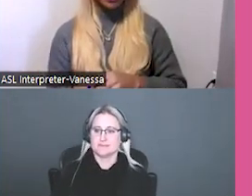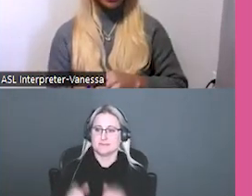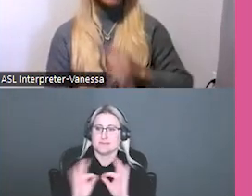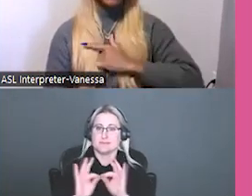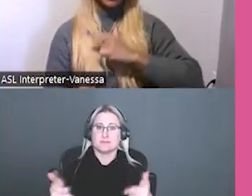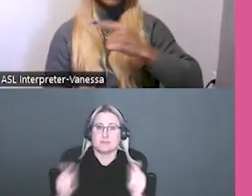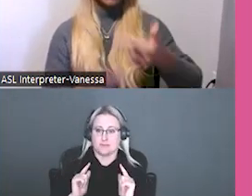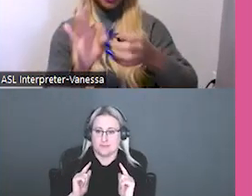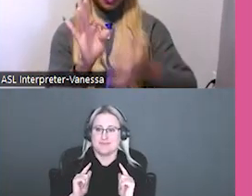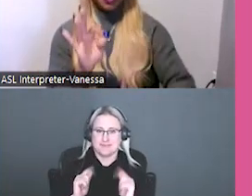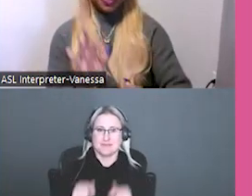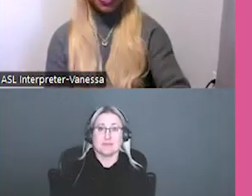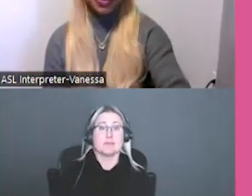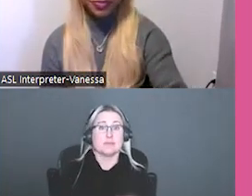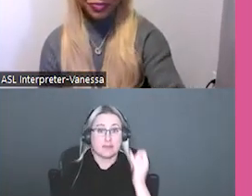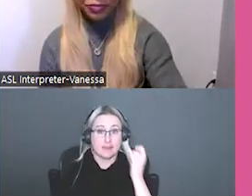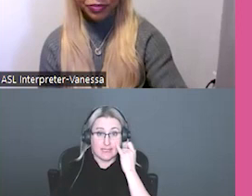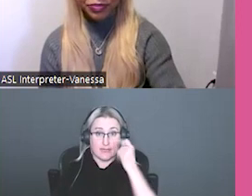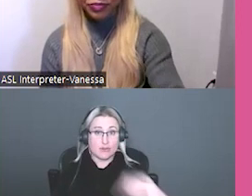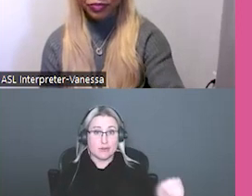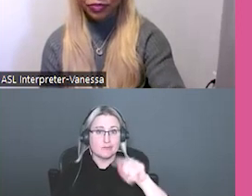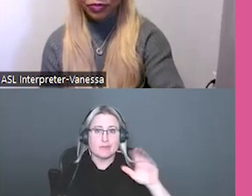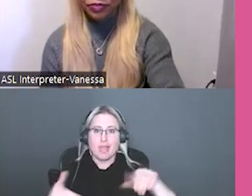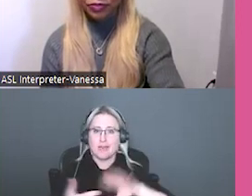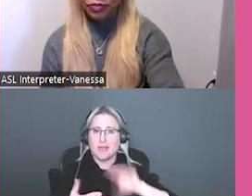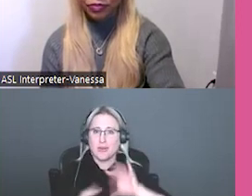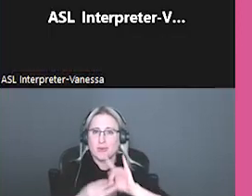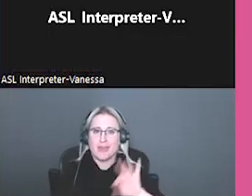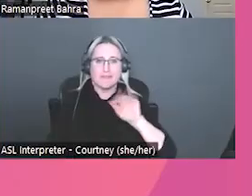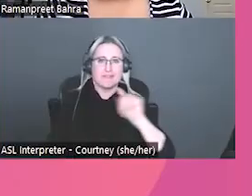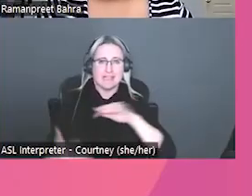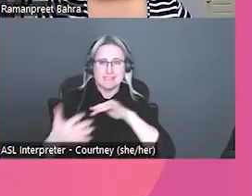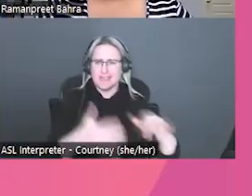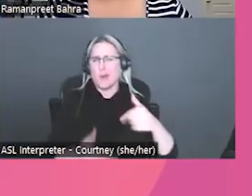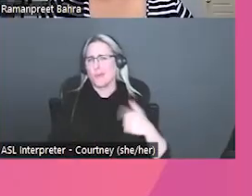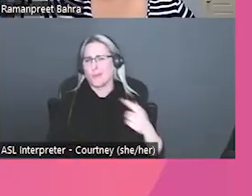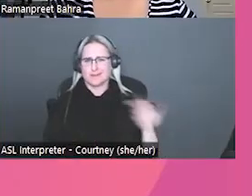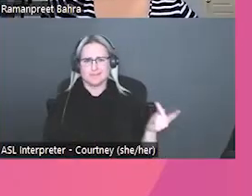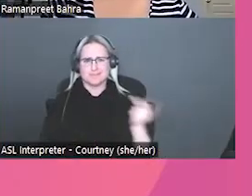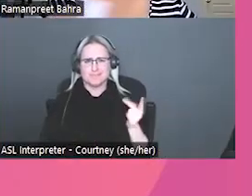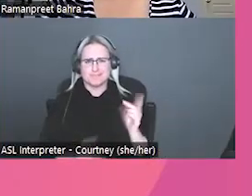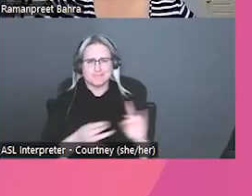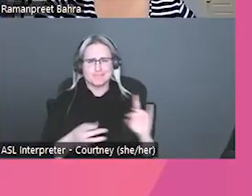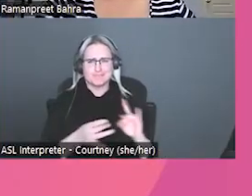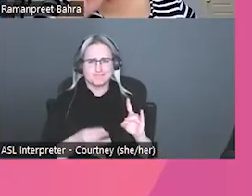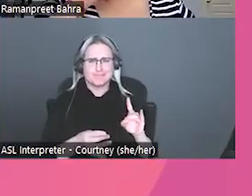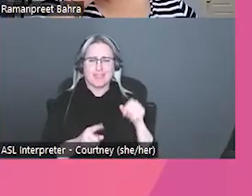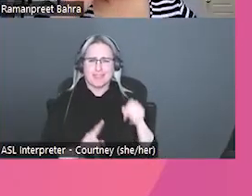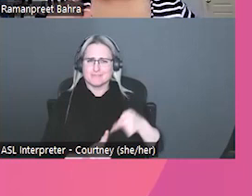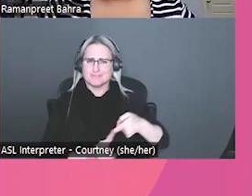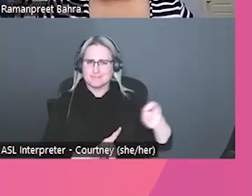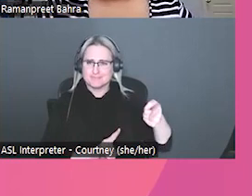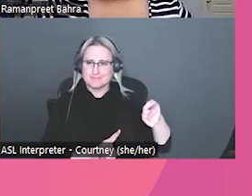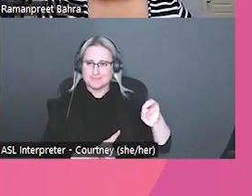For folks that are unfamiliar with fat studies, Raman and I keep referring to this field of fat studies that we work in. We